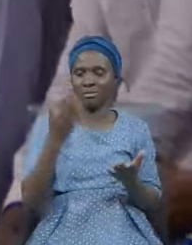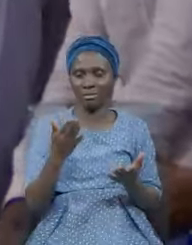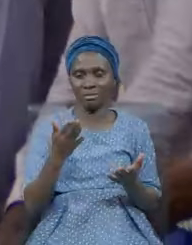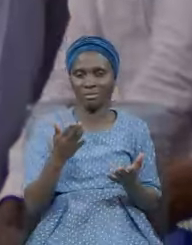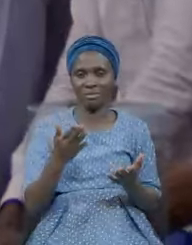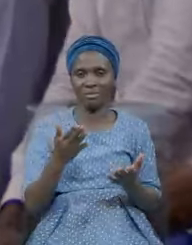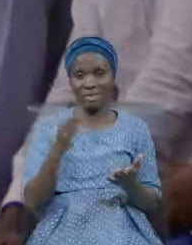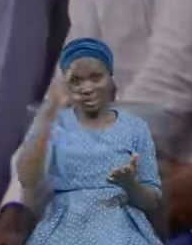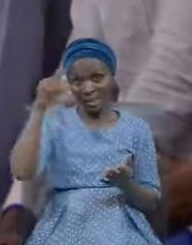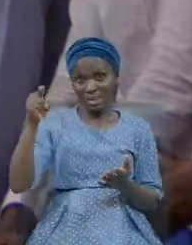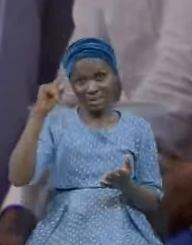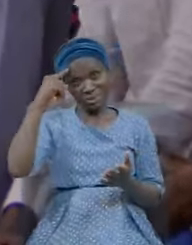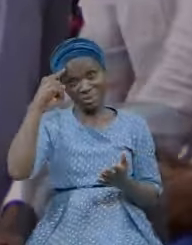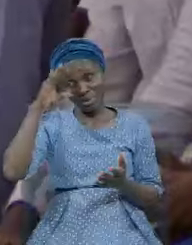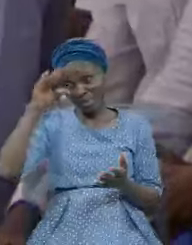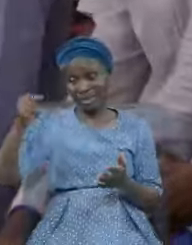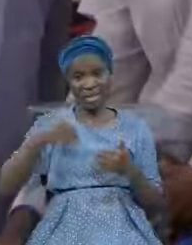but he didn't have power